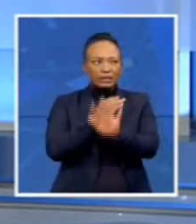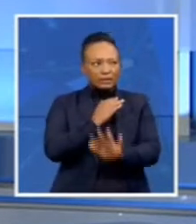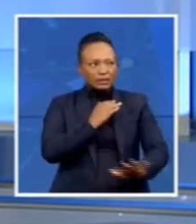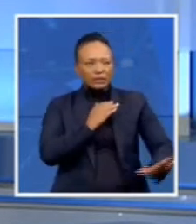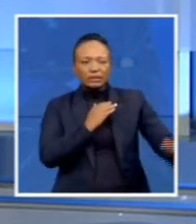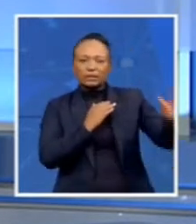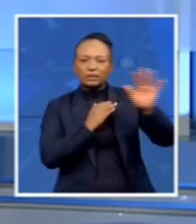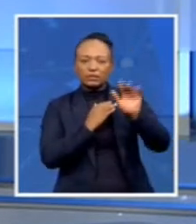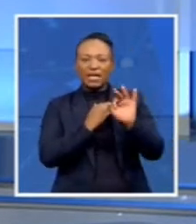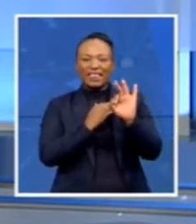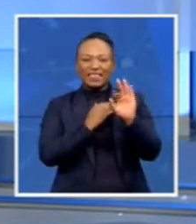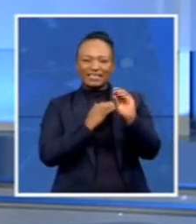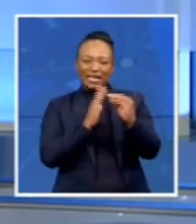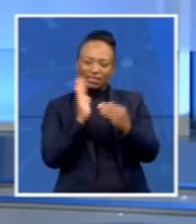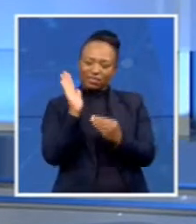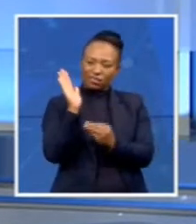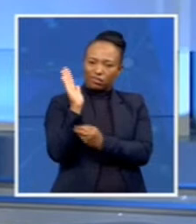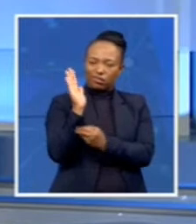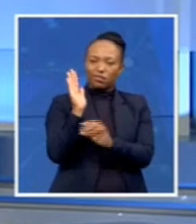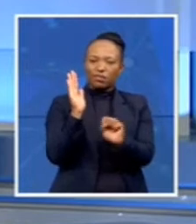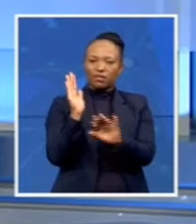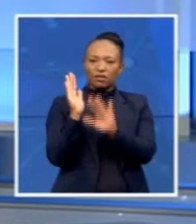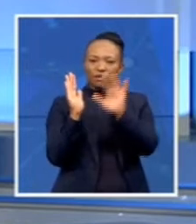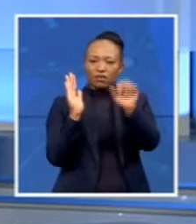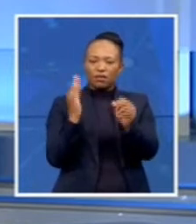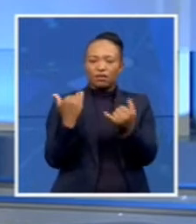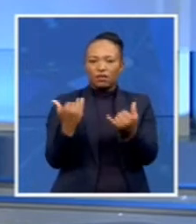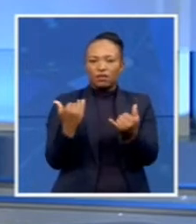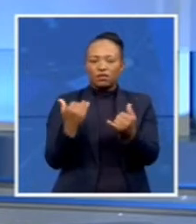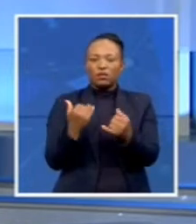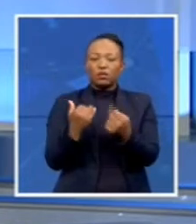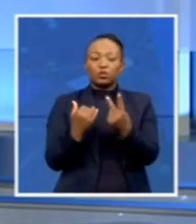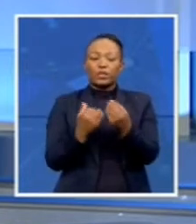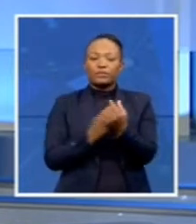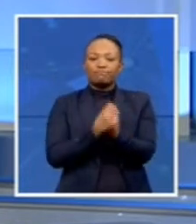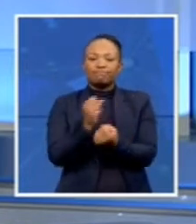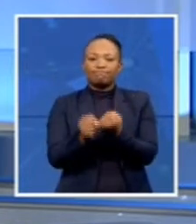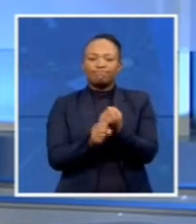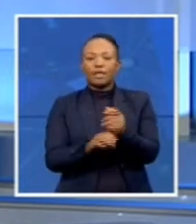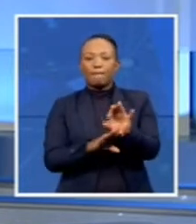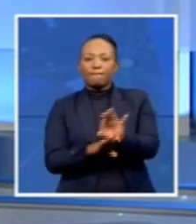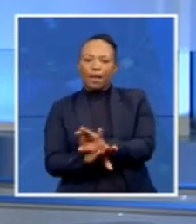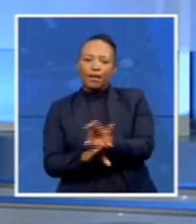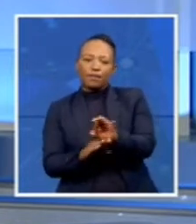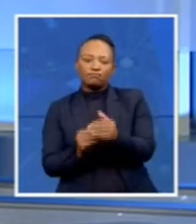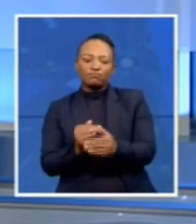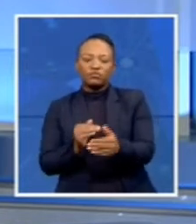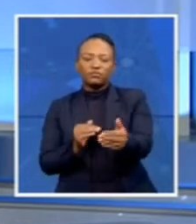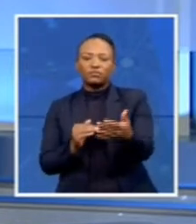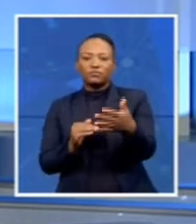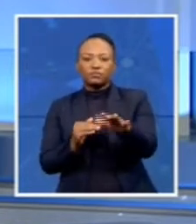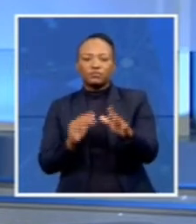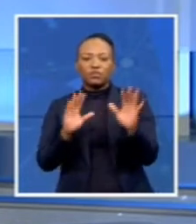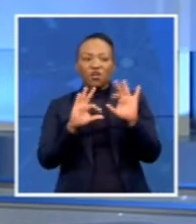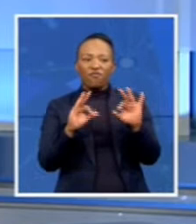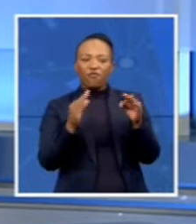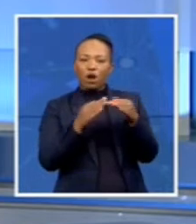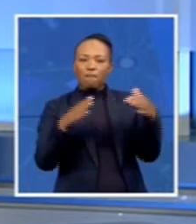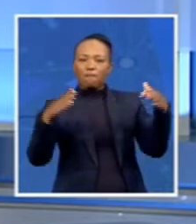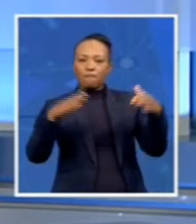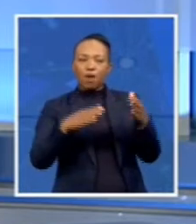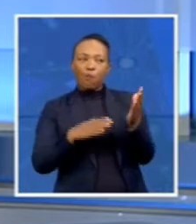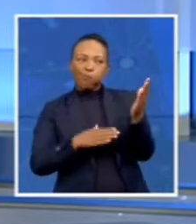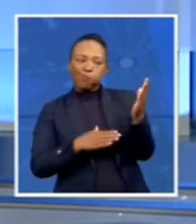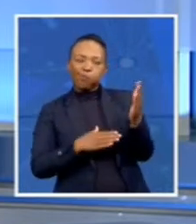on a 20-year plan. He says he mentions the 9th World Water Forum that is currently underway in Dakar, Senegal. He says the country is